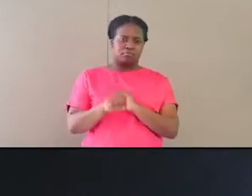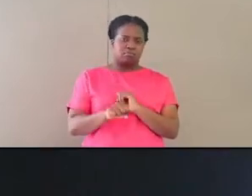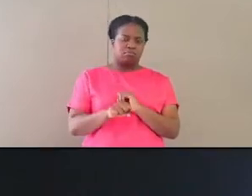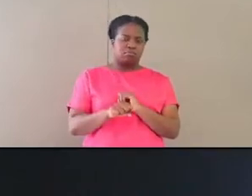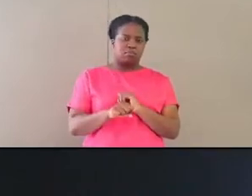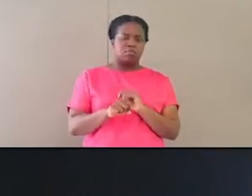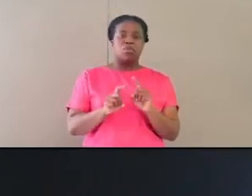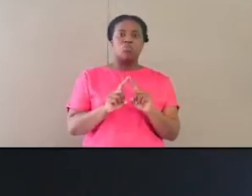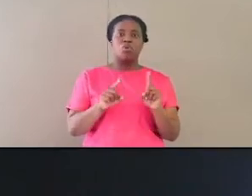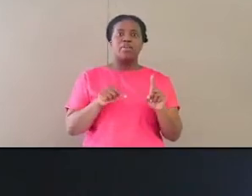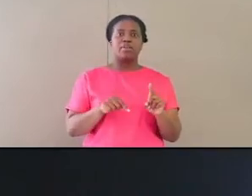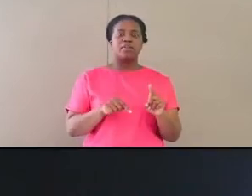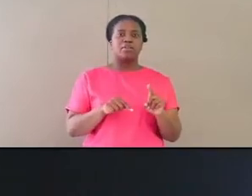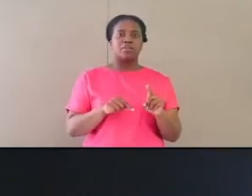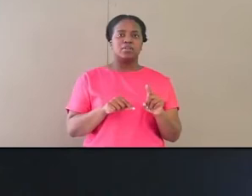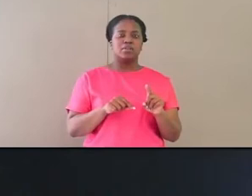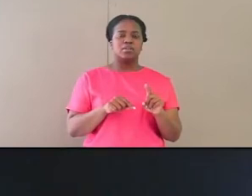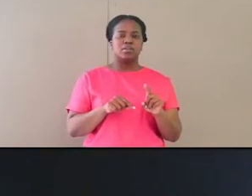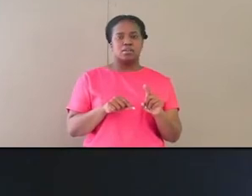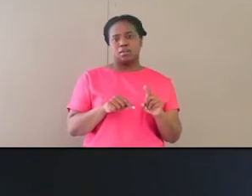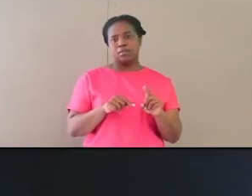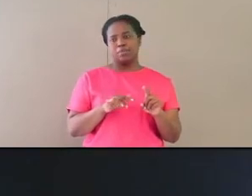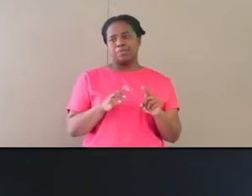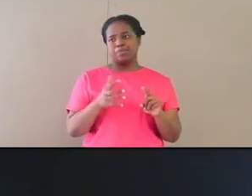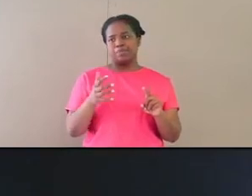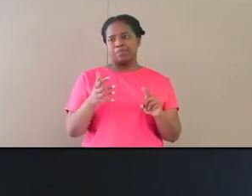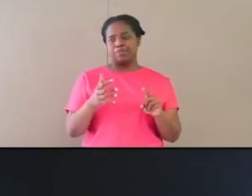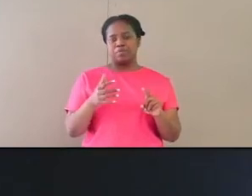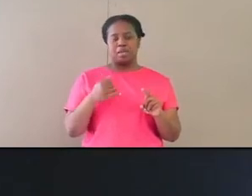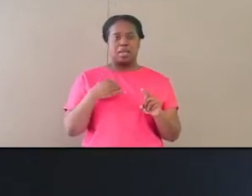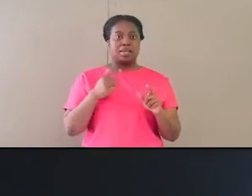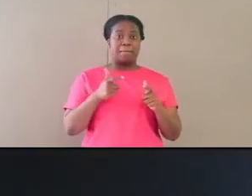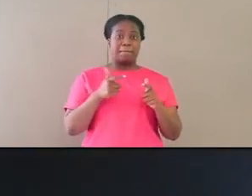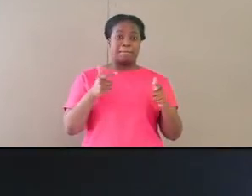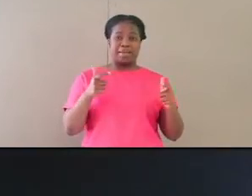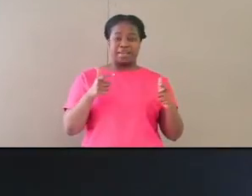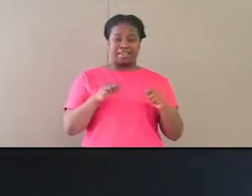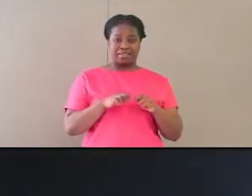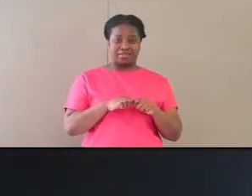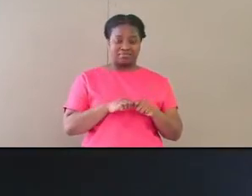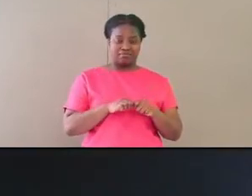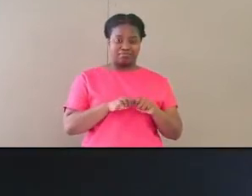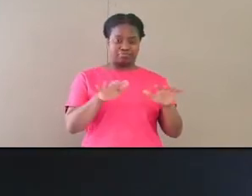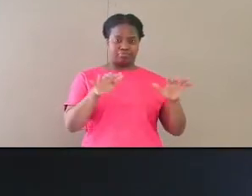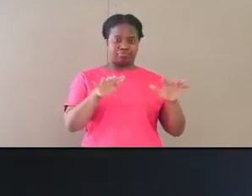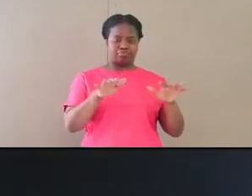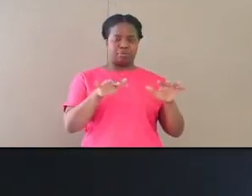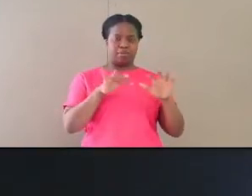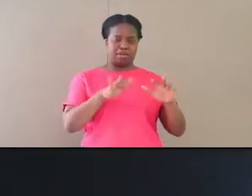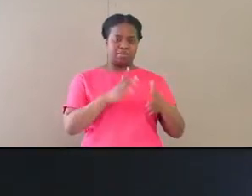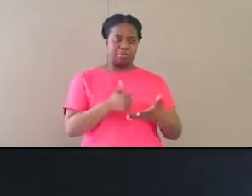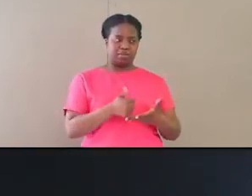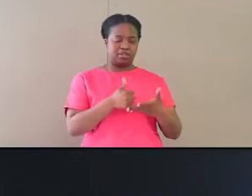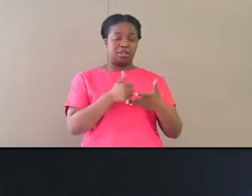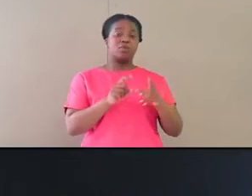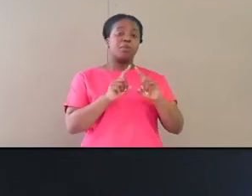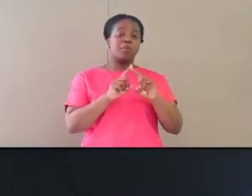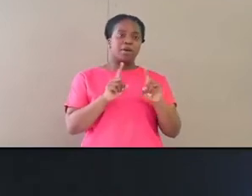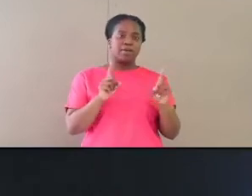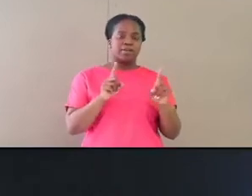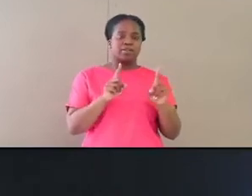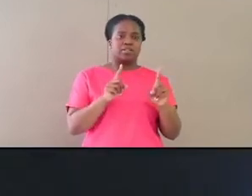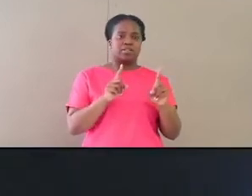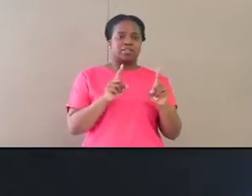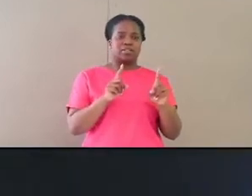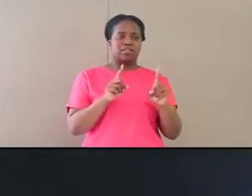not only extended to as large a coverage as possible but also it is